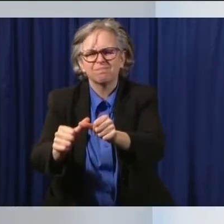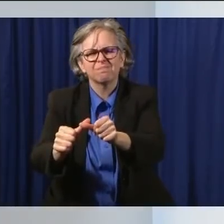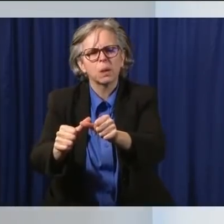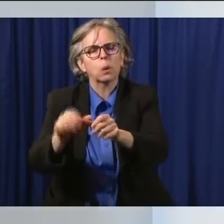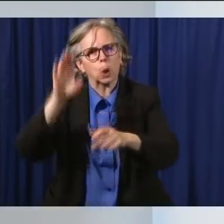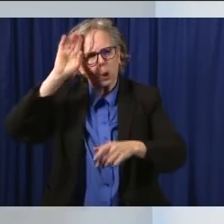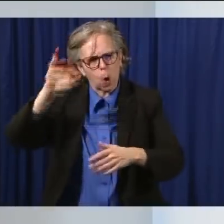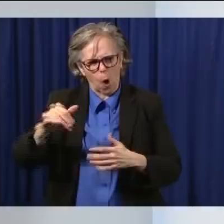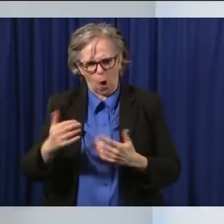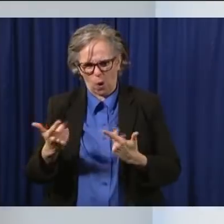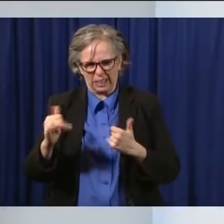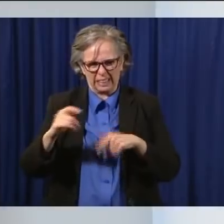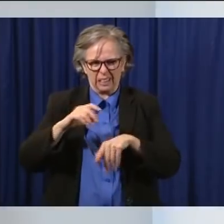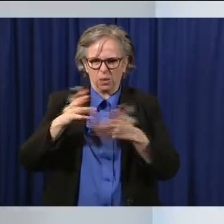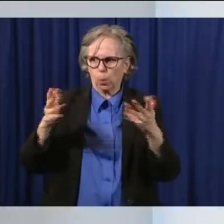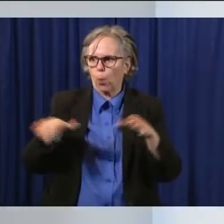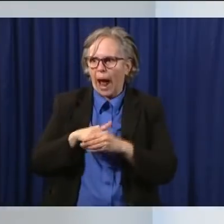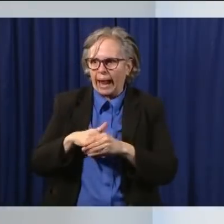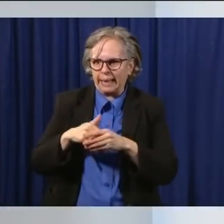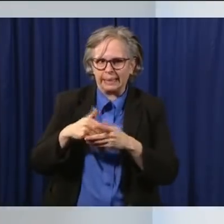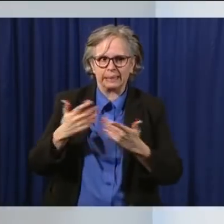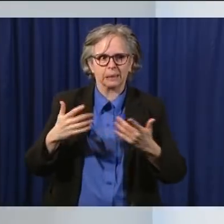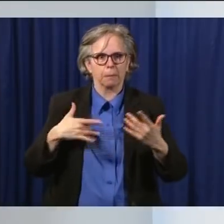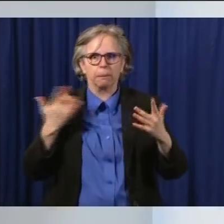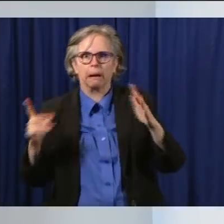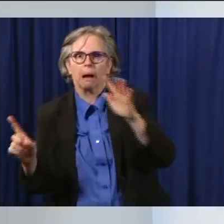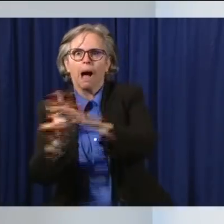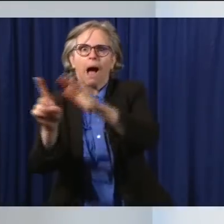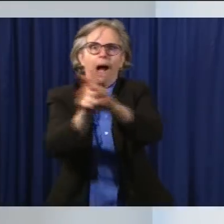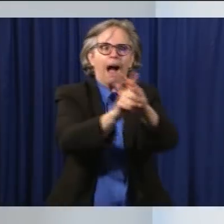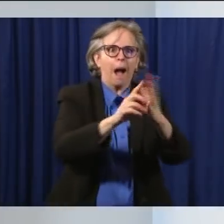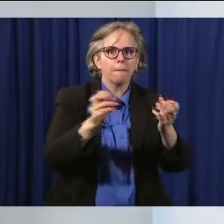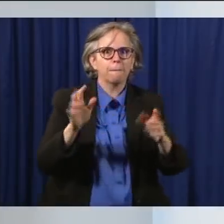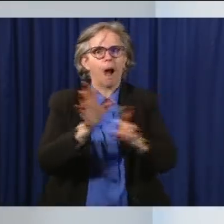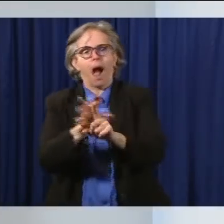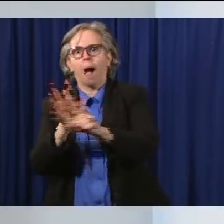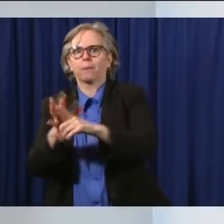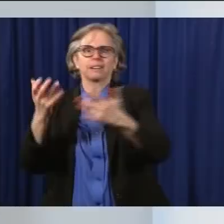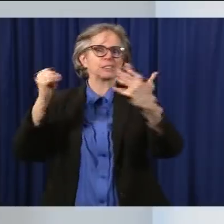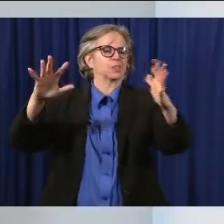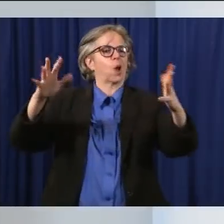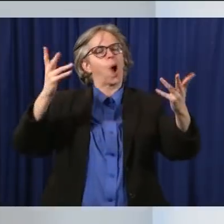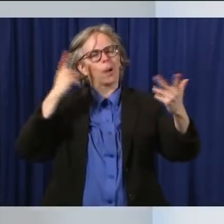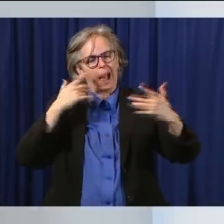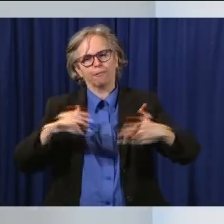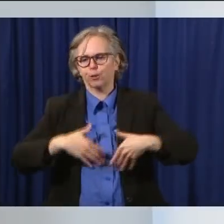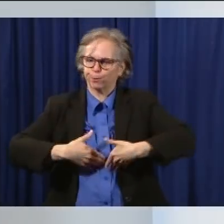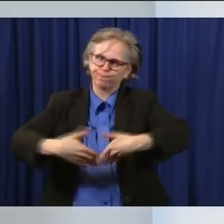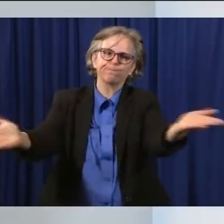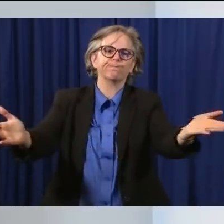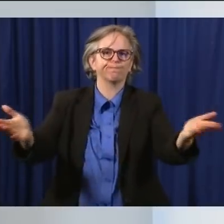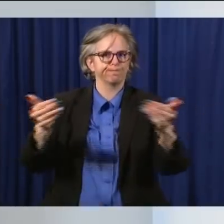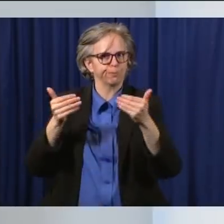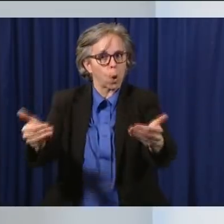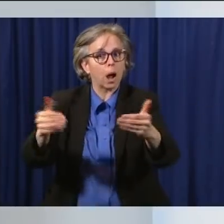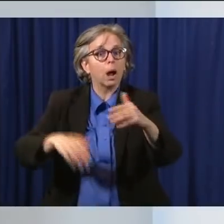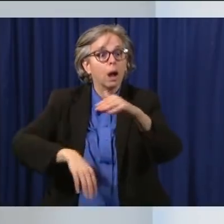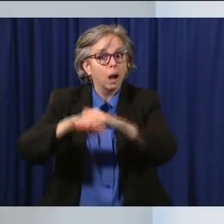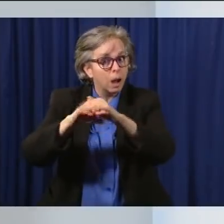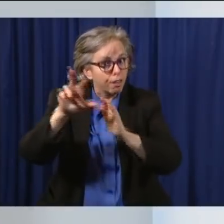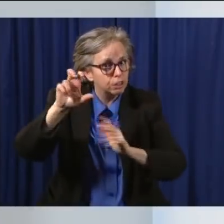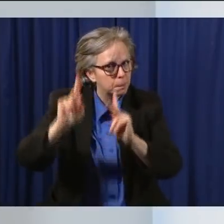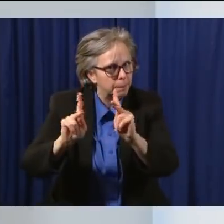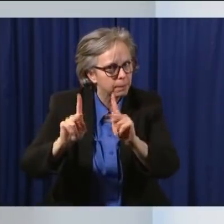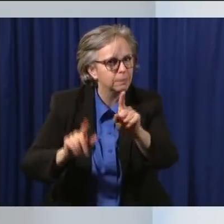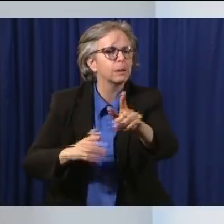lives that can and should go on. We are just asking that it be done safely as